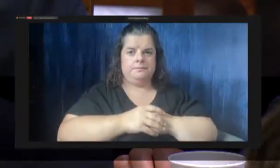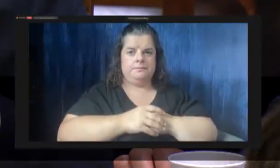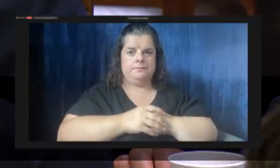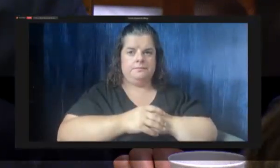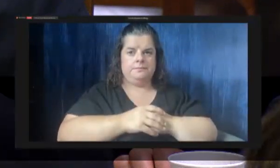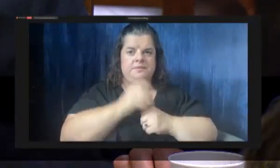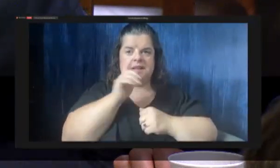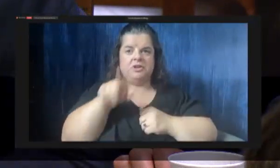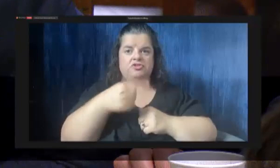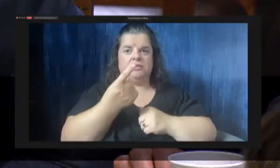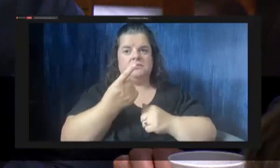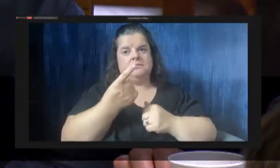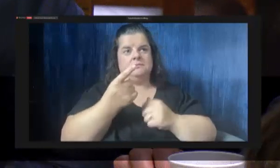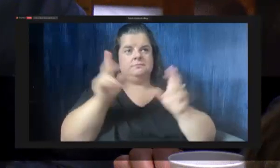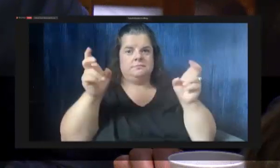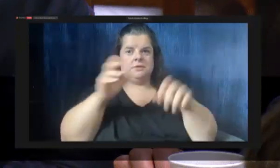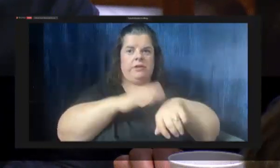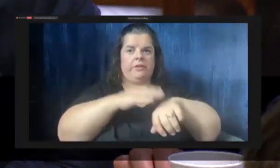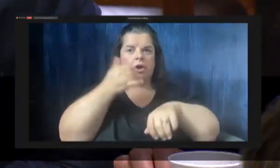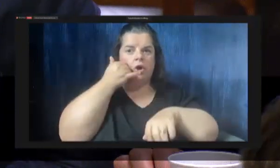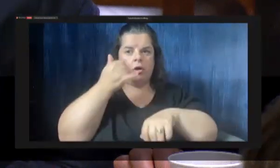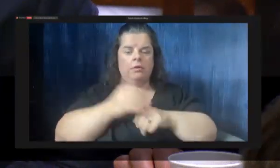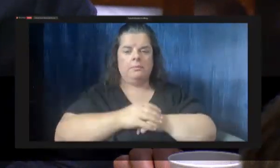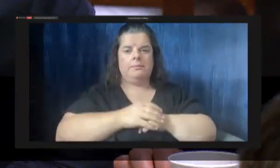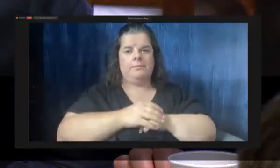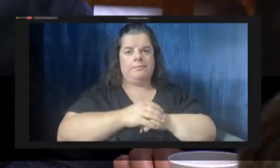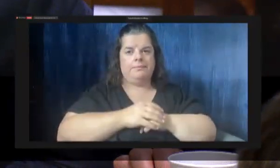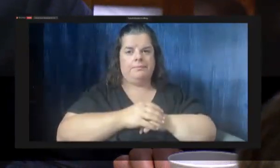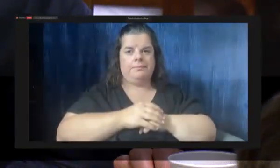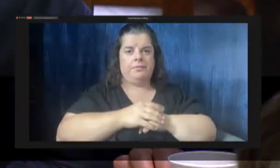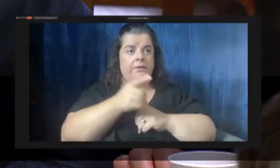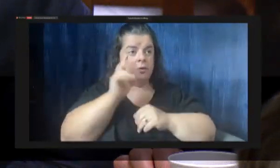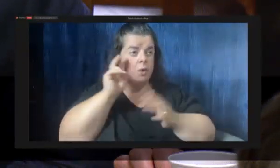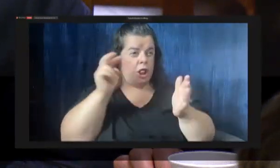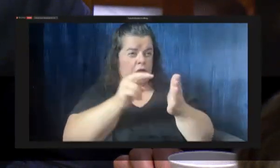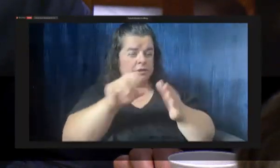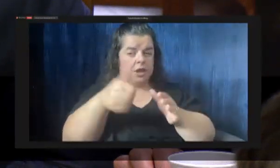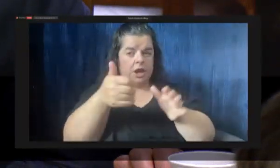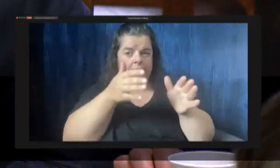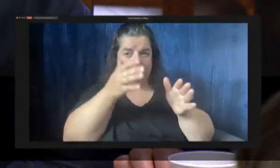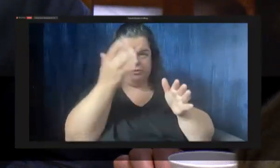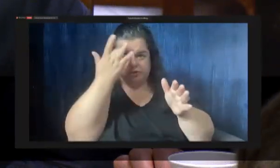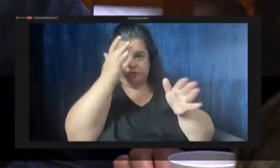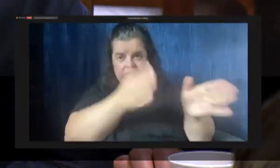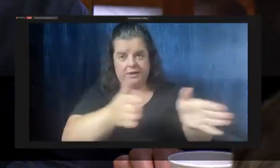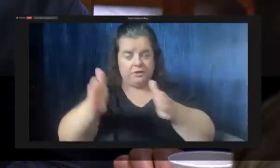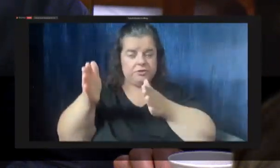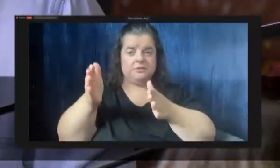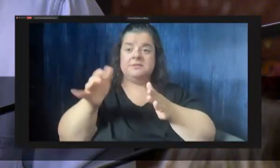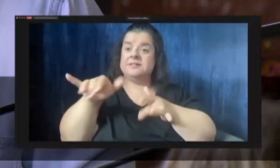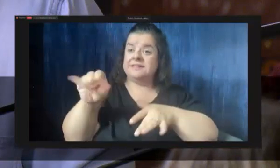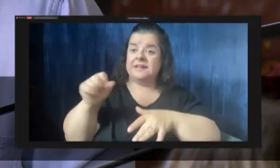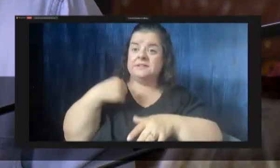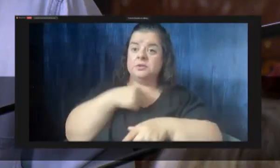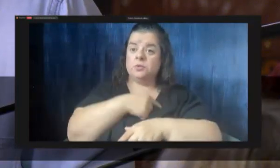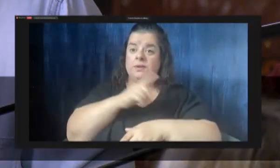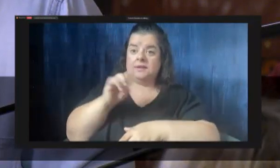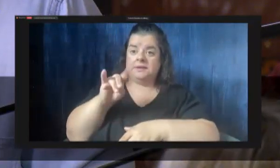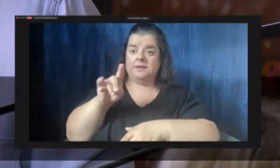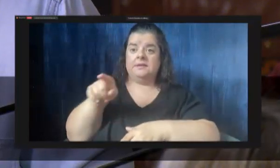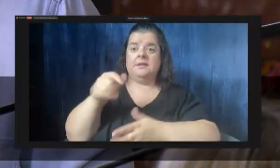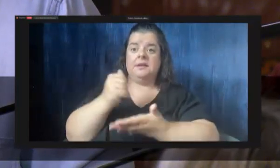by way of the call. You know, there's other. Mm-hmm. Have you looked at other strategies other than we did, and our vet helped us. Like what's